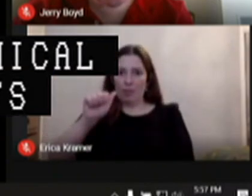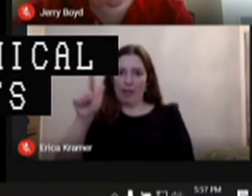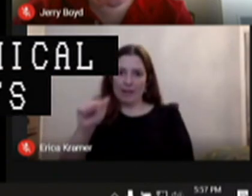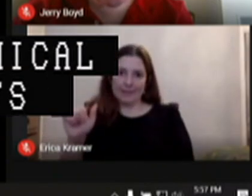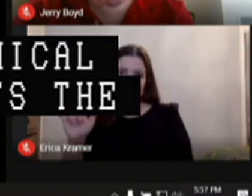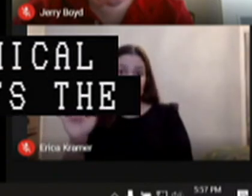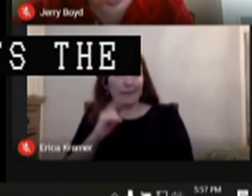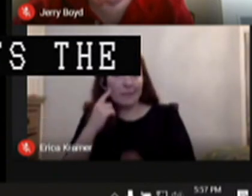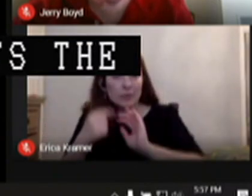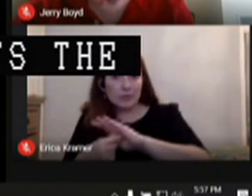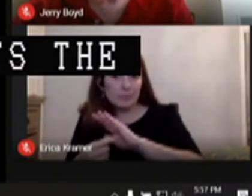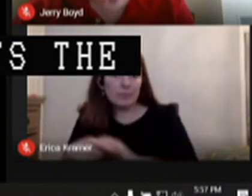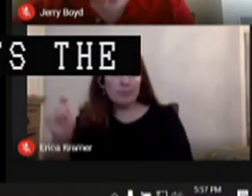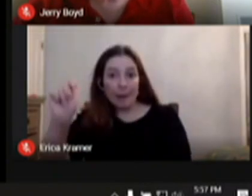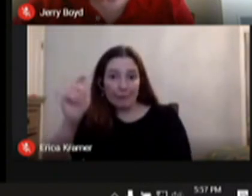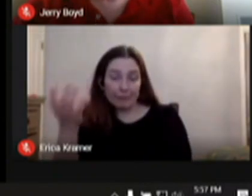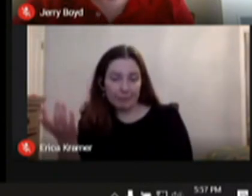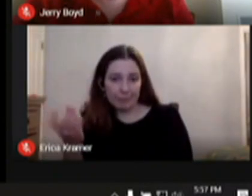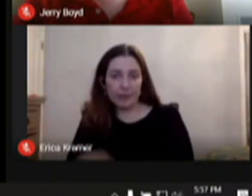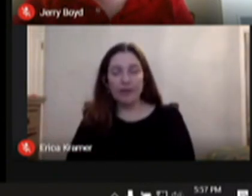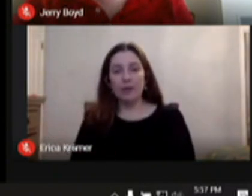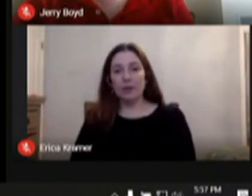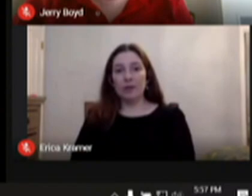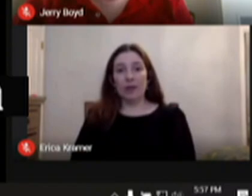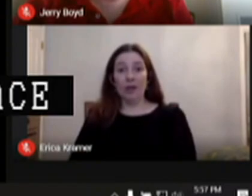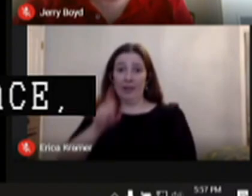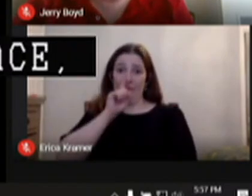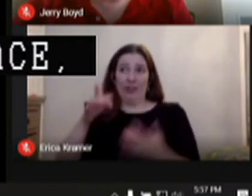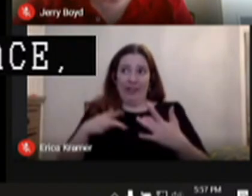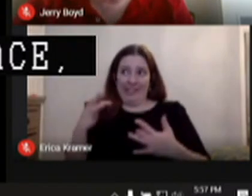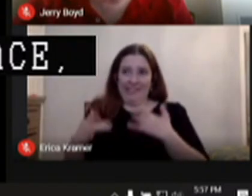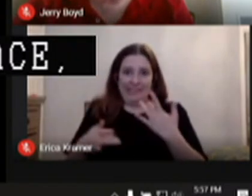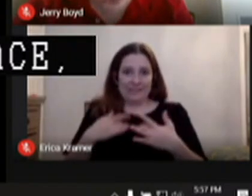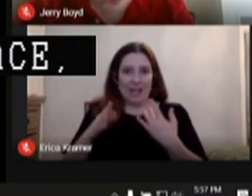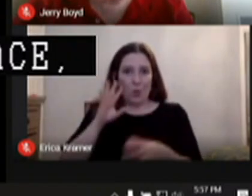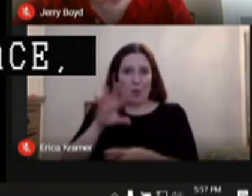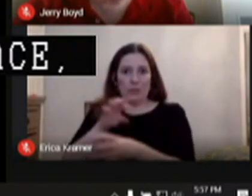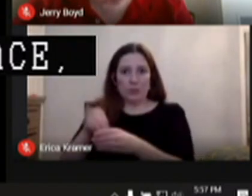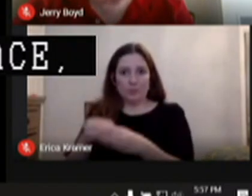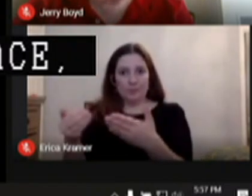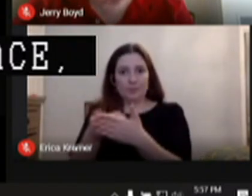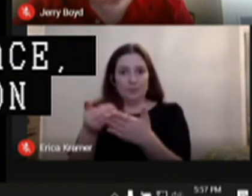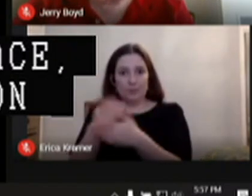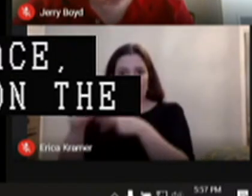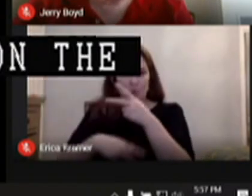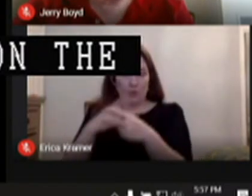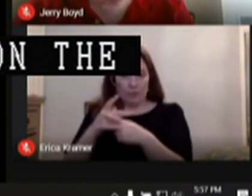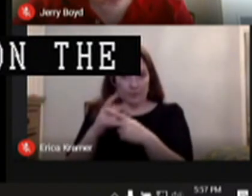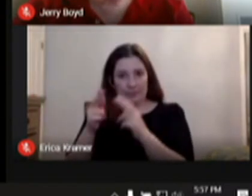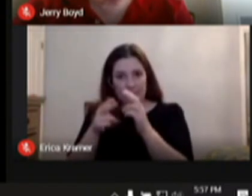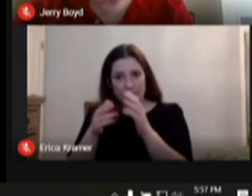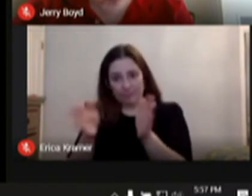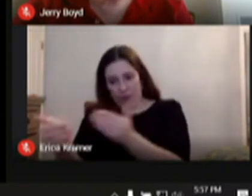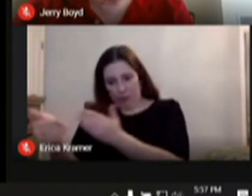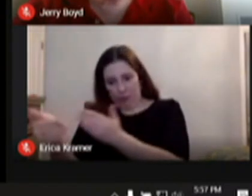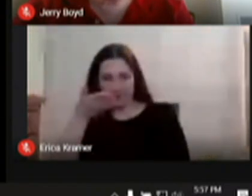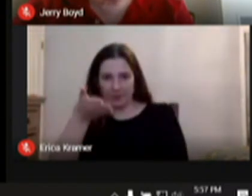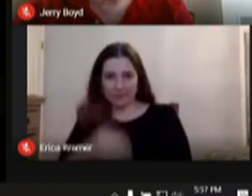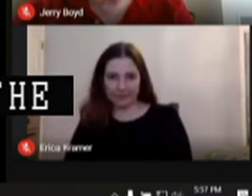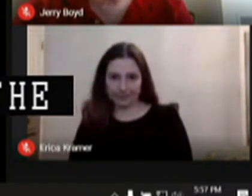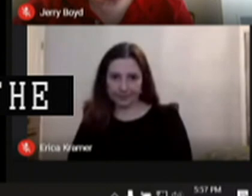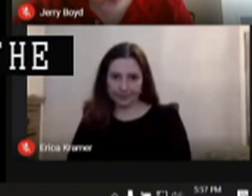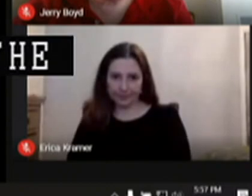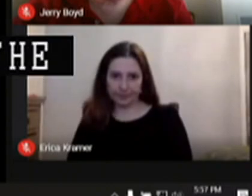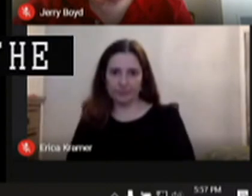really fun and exciting place, an outpost of civic activity on the plaza. You can again see that although the building has to be raised